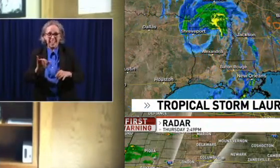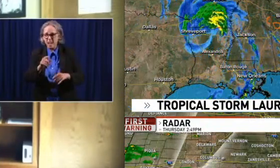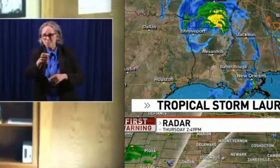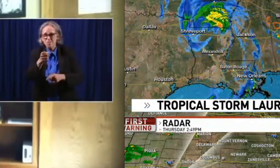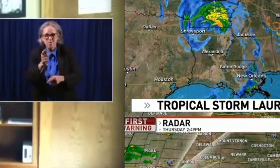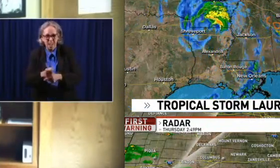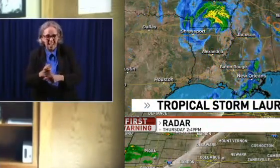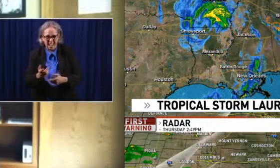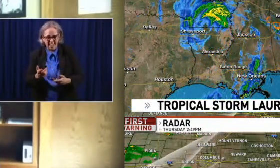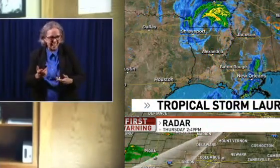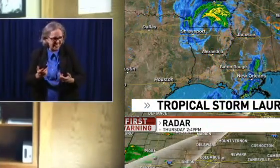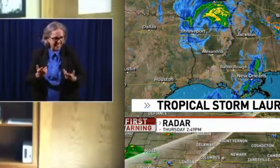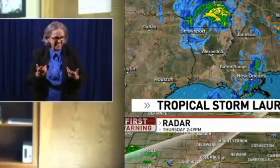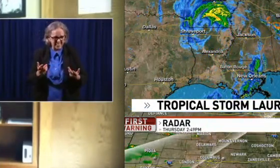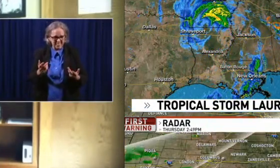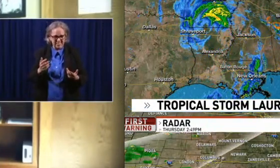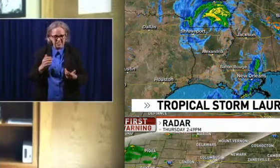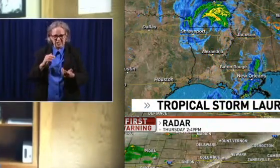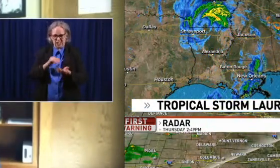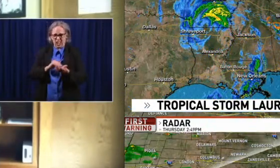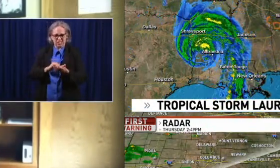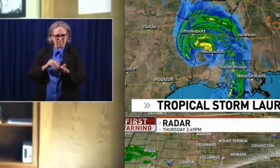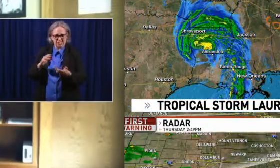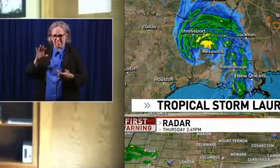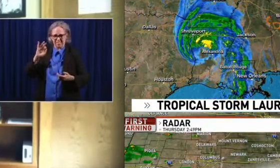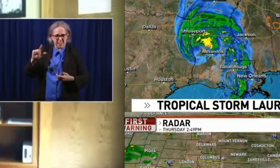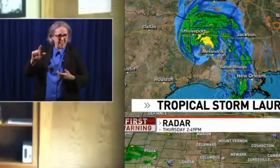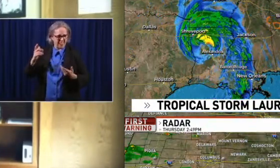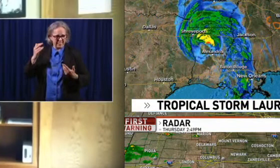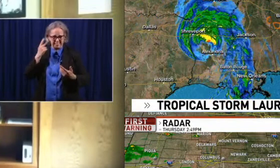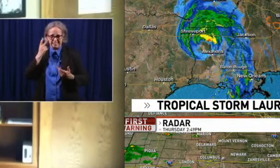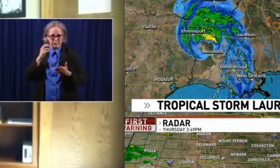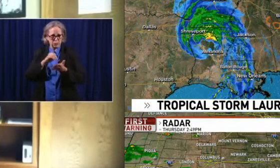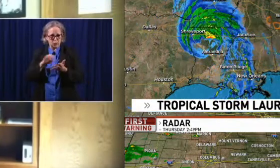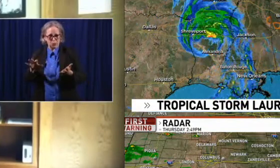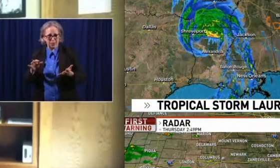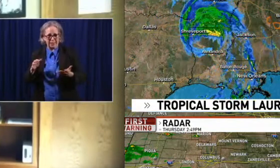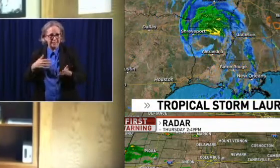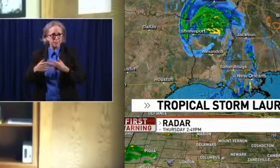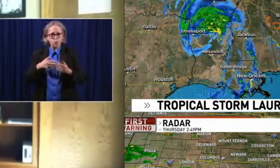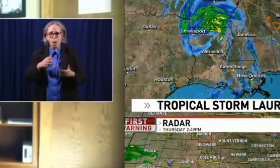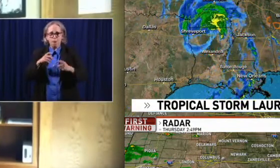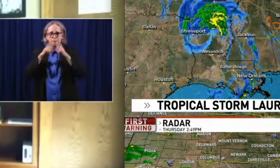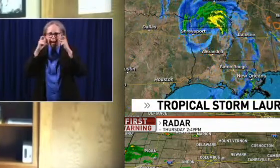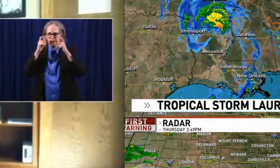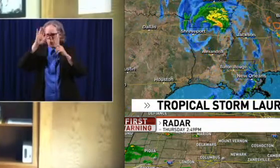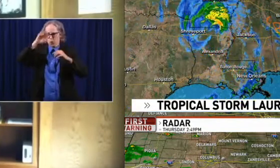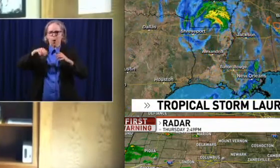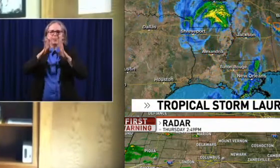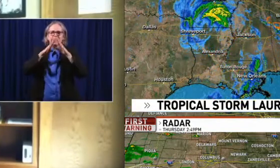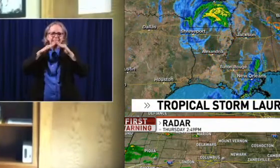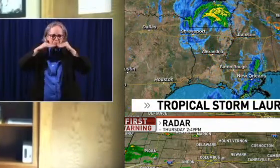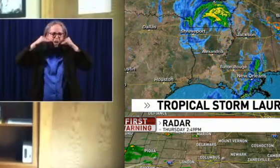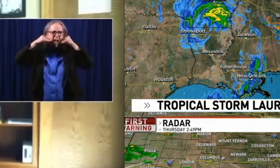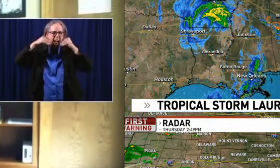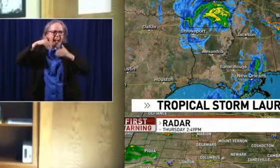Fell mentioned that she saw the student in the supermarket and she could tell he was smiling. You can just see the twinkle in their eyes above their masks.